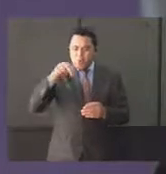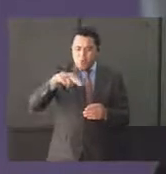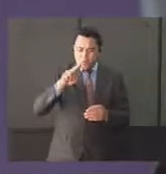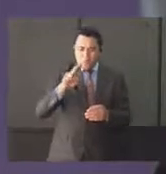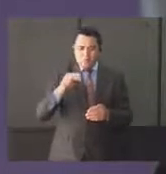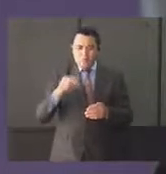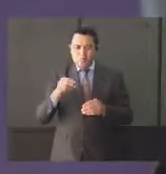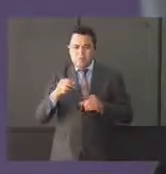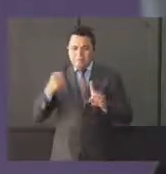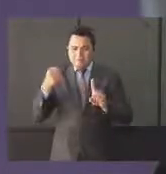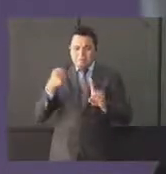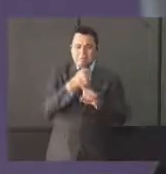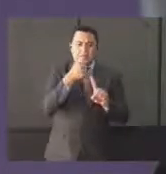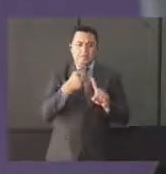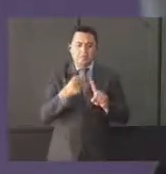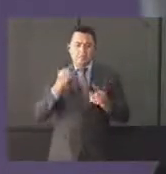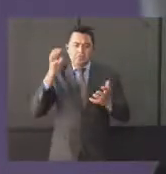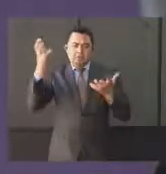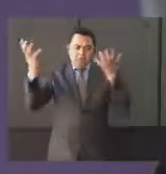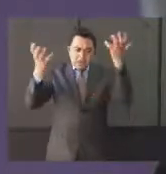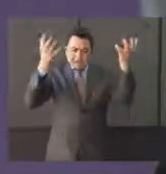because